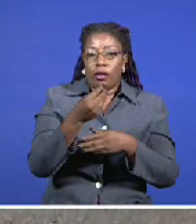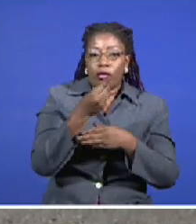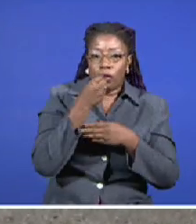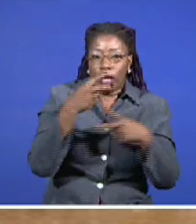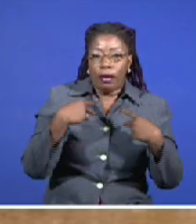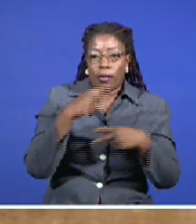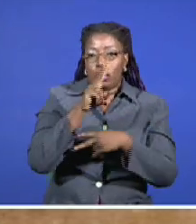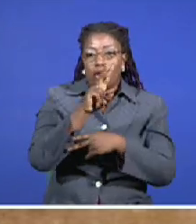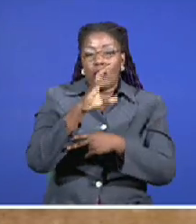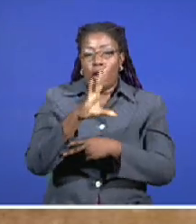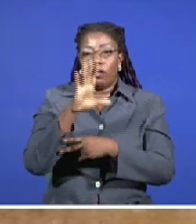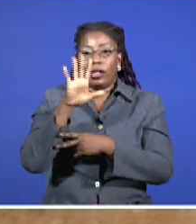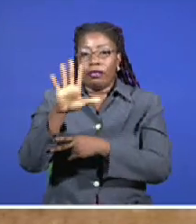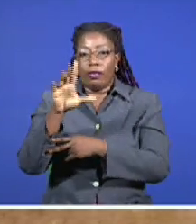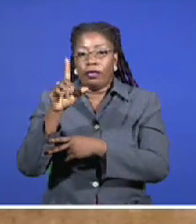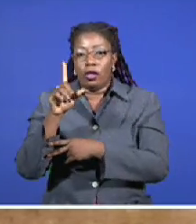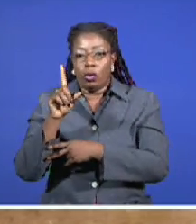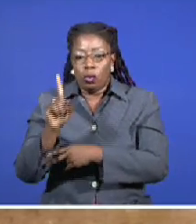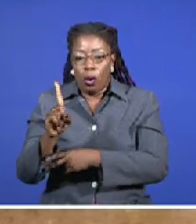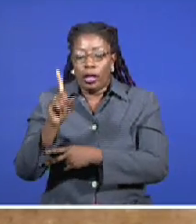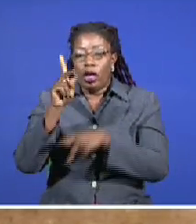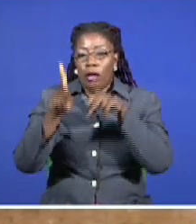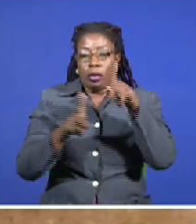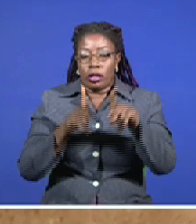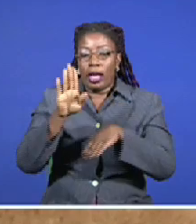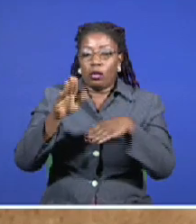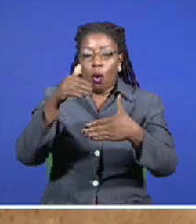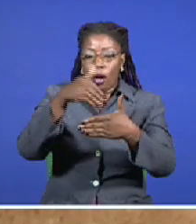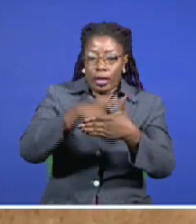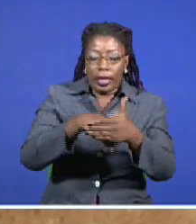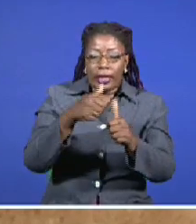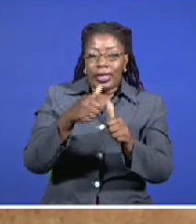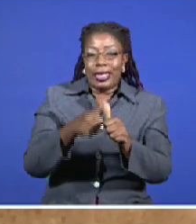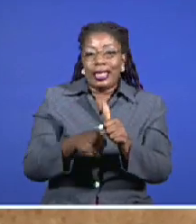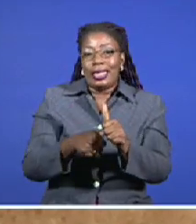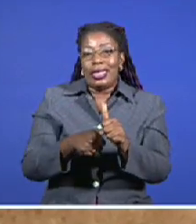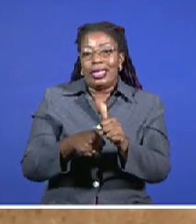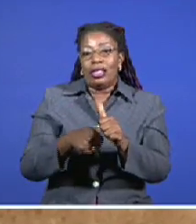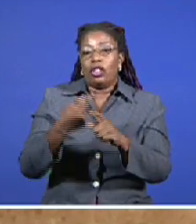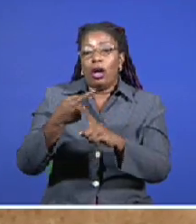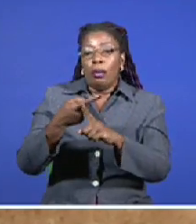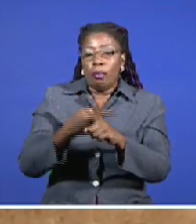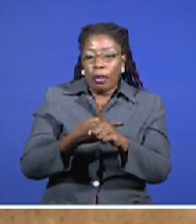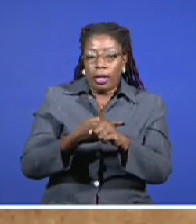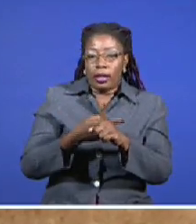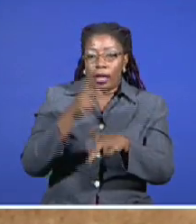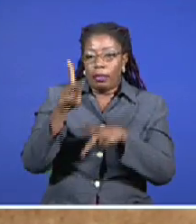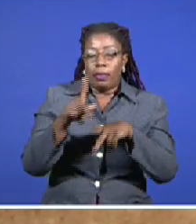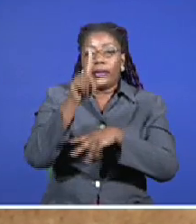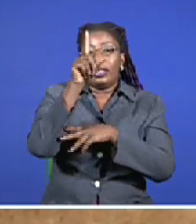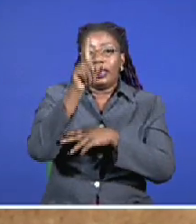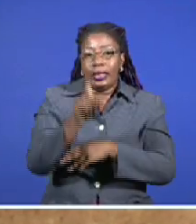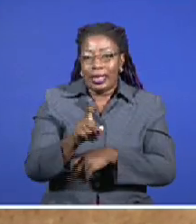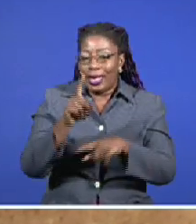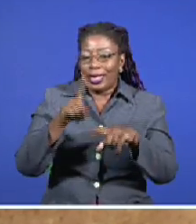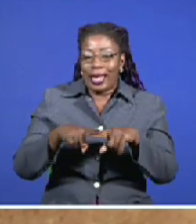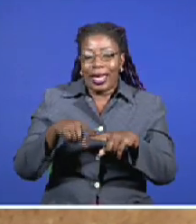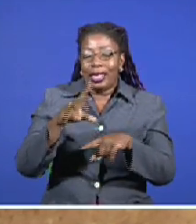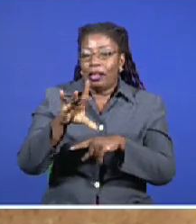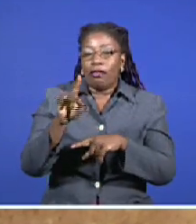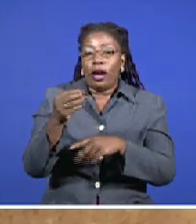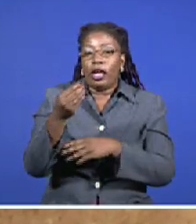about 250 walk-ins every month that people in real need that can't find